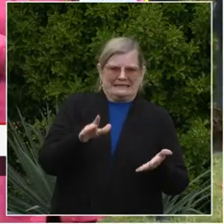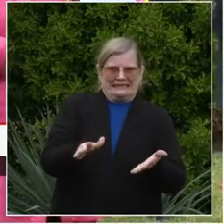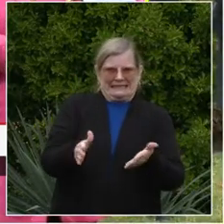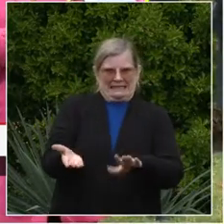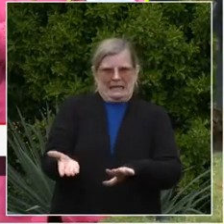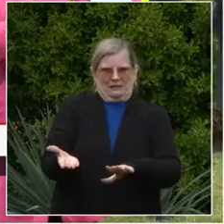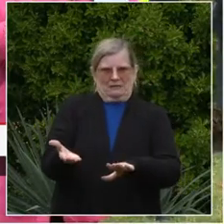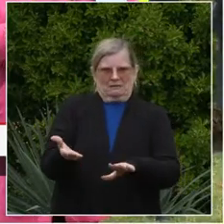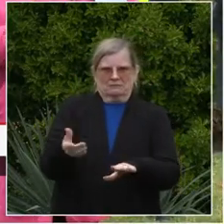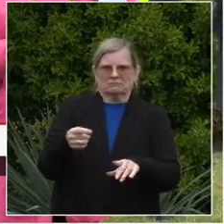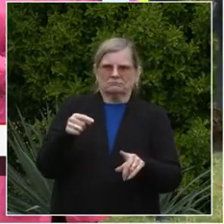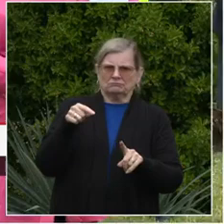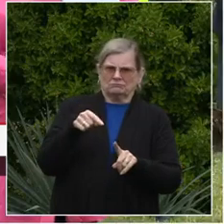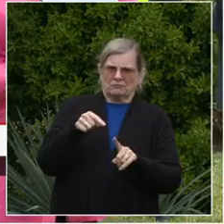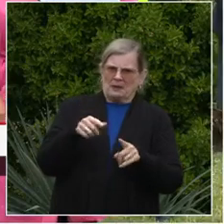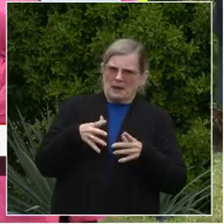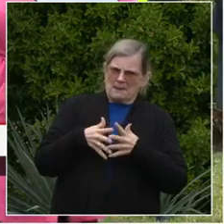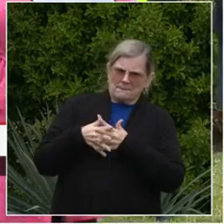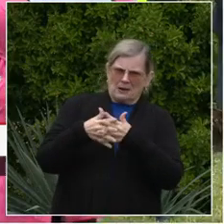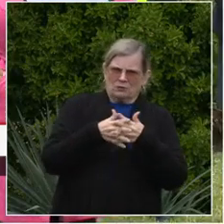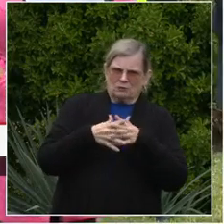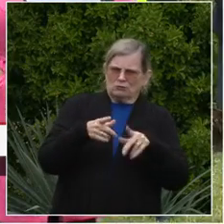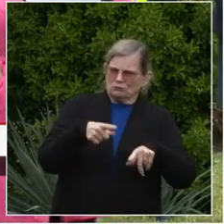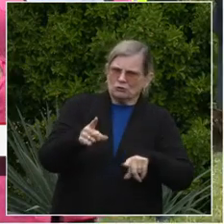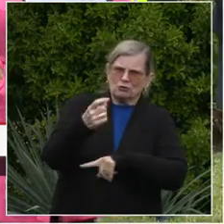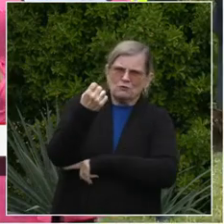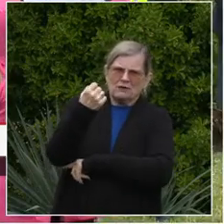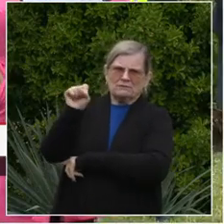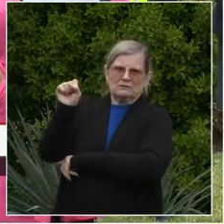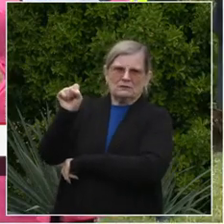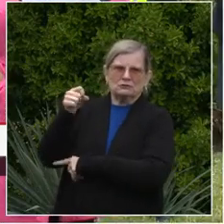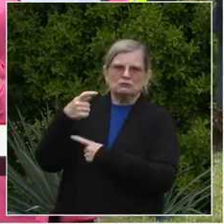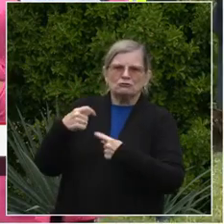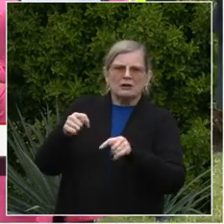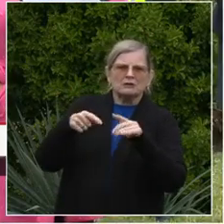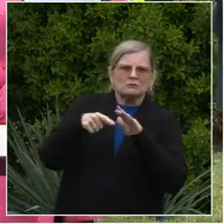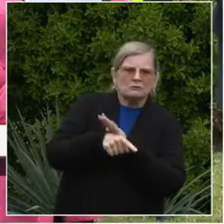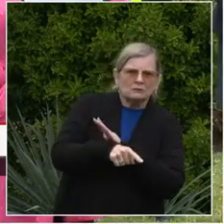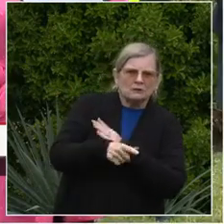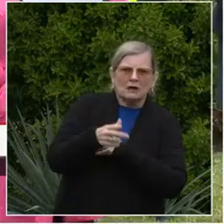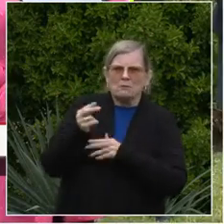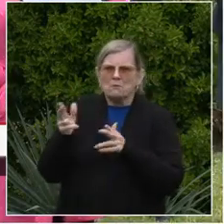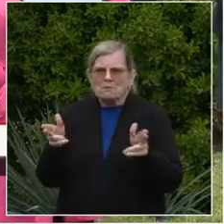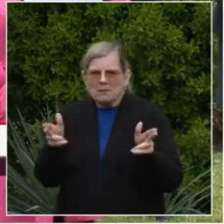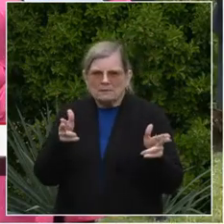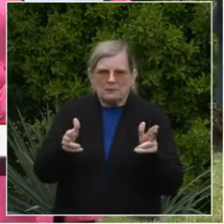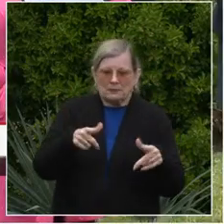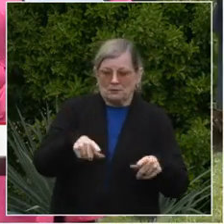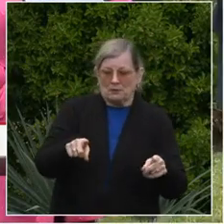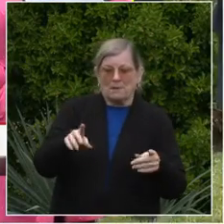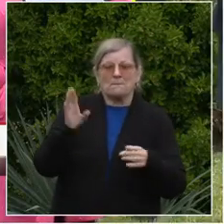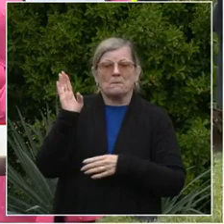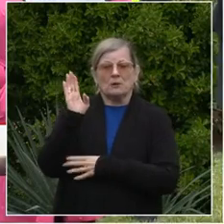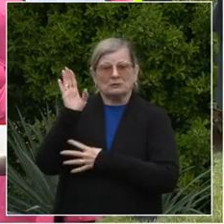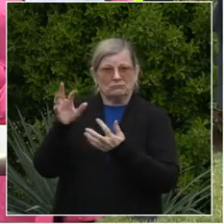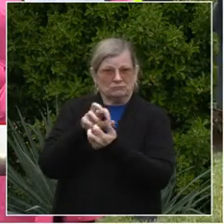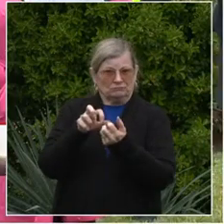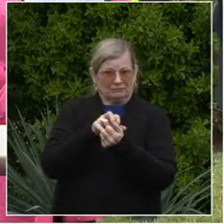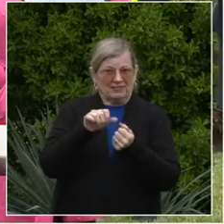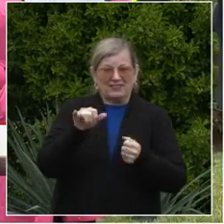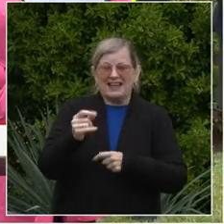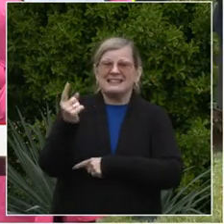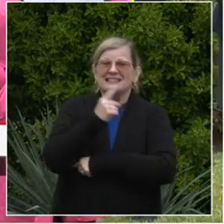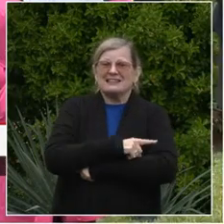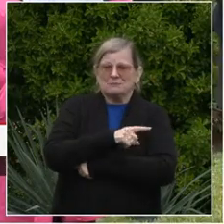killed in the Boston Massacre. Throughout history, Crispus Attucks has been celebrated not just as one of the first